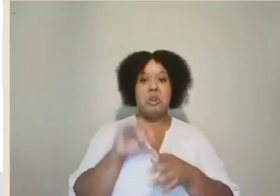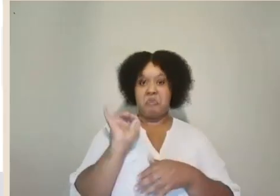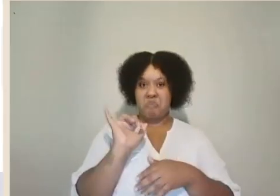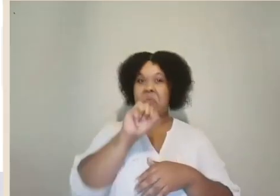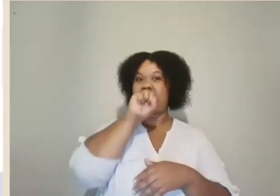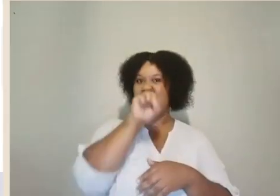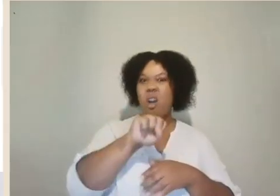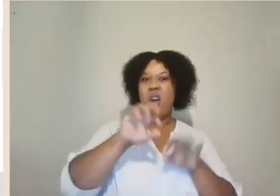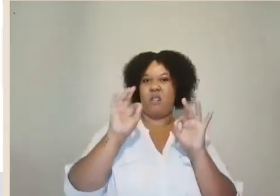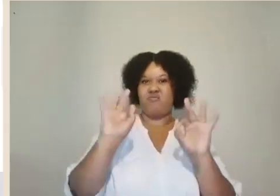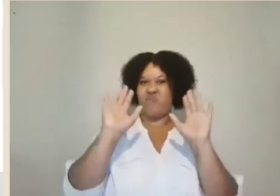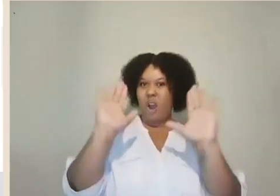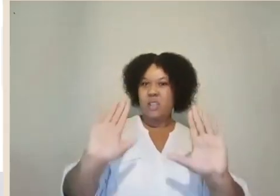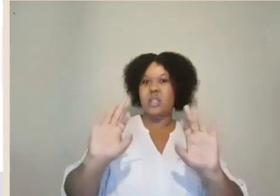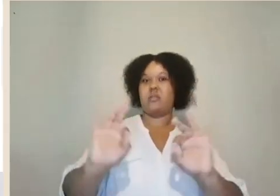it. Awesome.